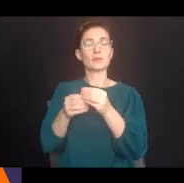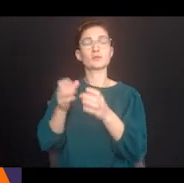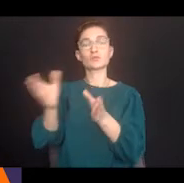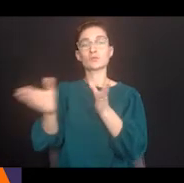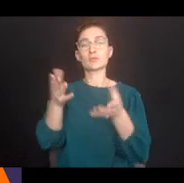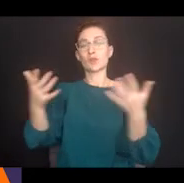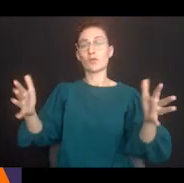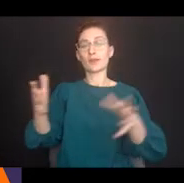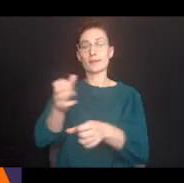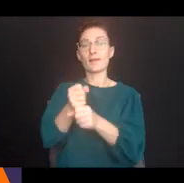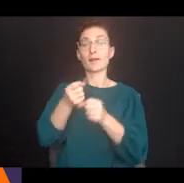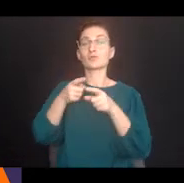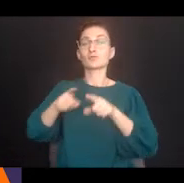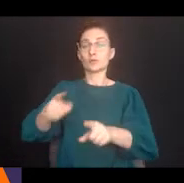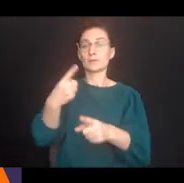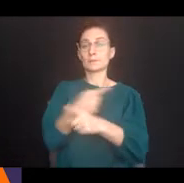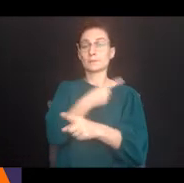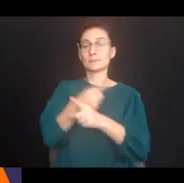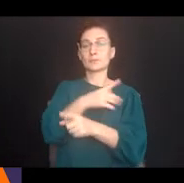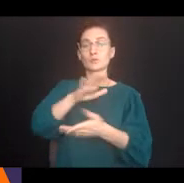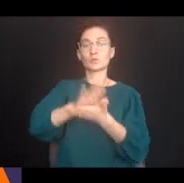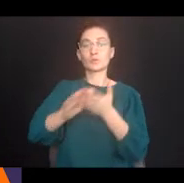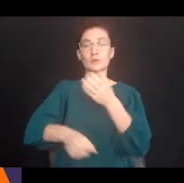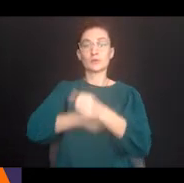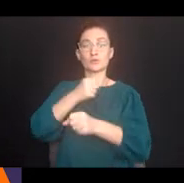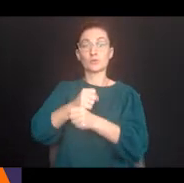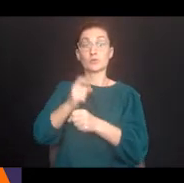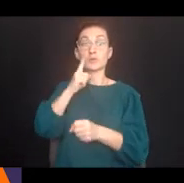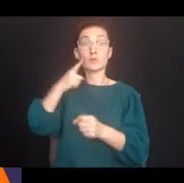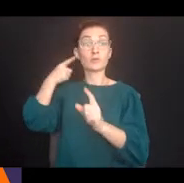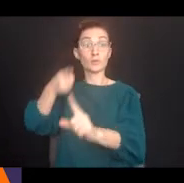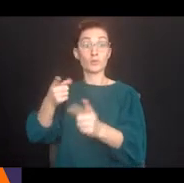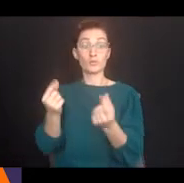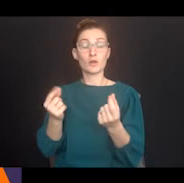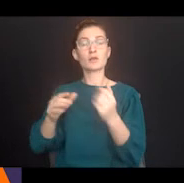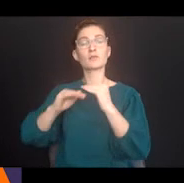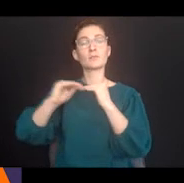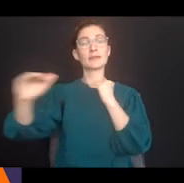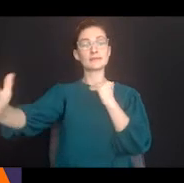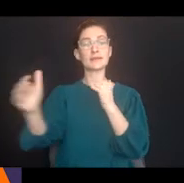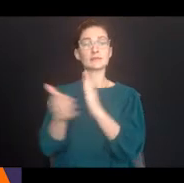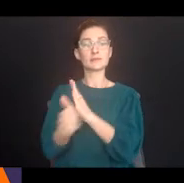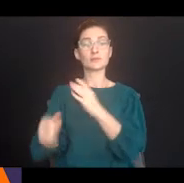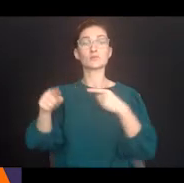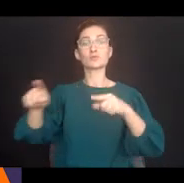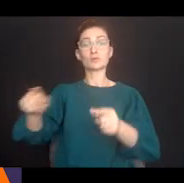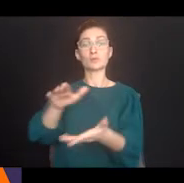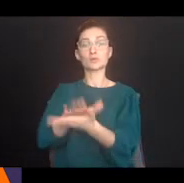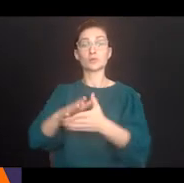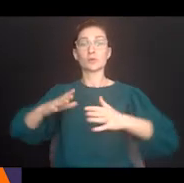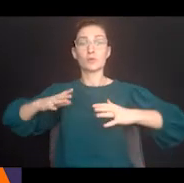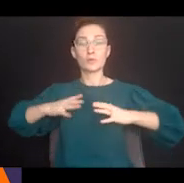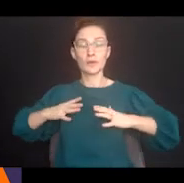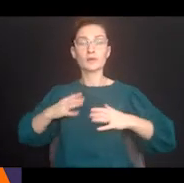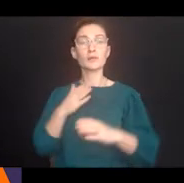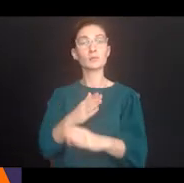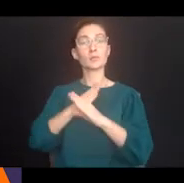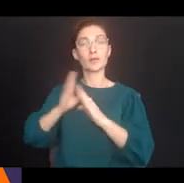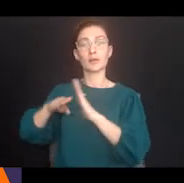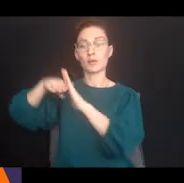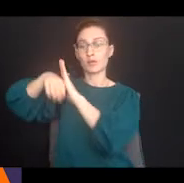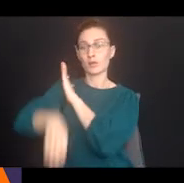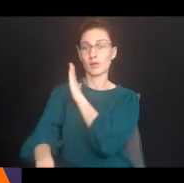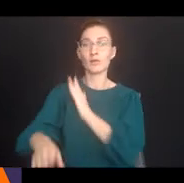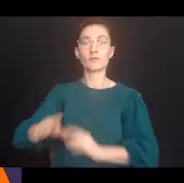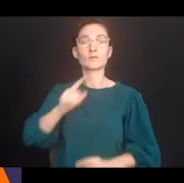to the services they receive through the regular school year and is designed to help maintain skills over school breaks to prevent regression in